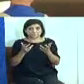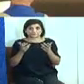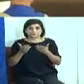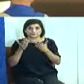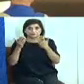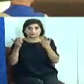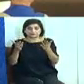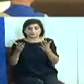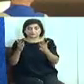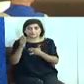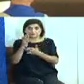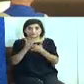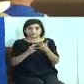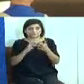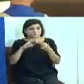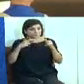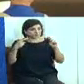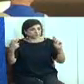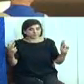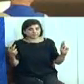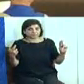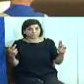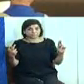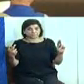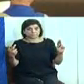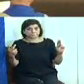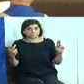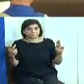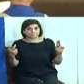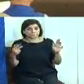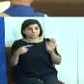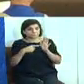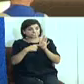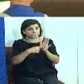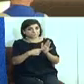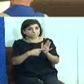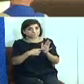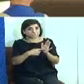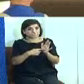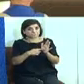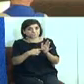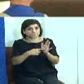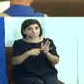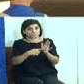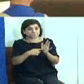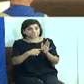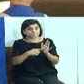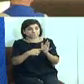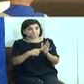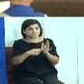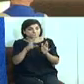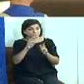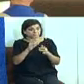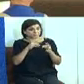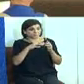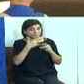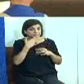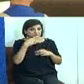piece of ribbon, which is reflected of the six colors in the gay rainbow flag,